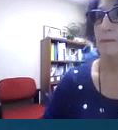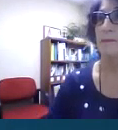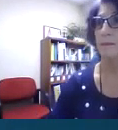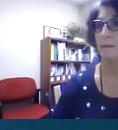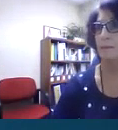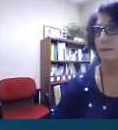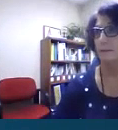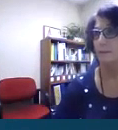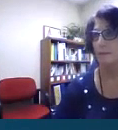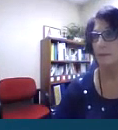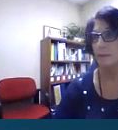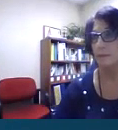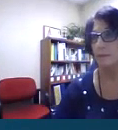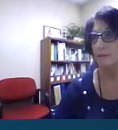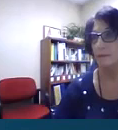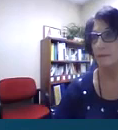Bernays.